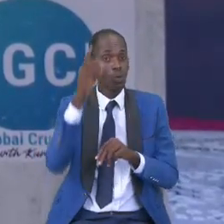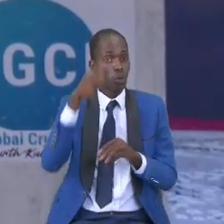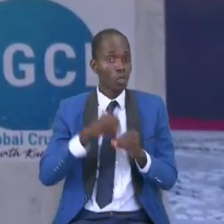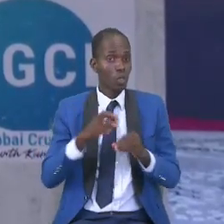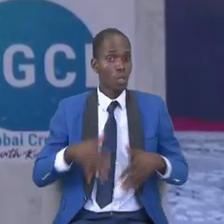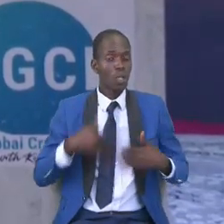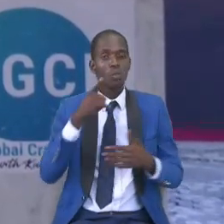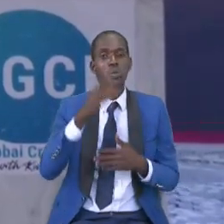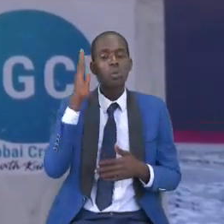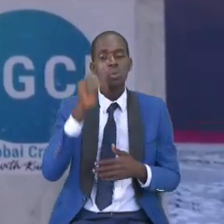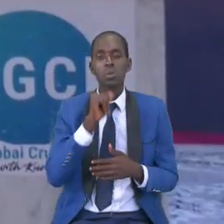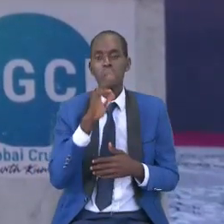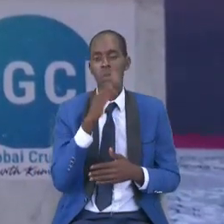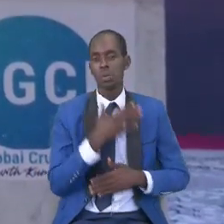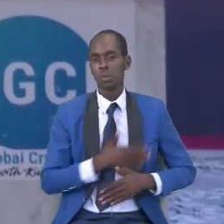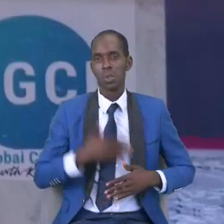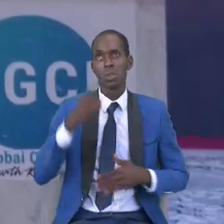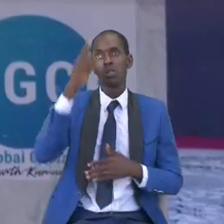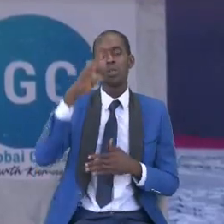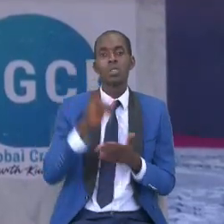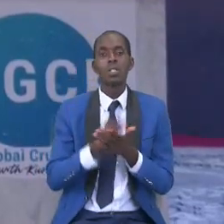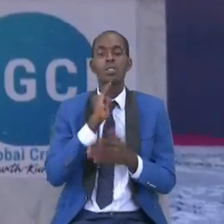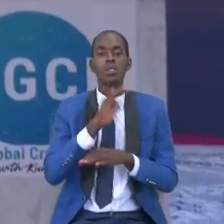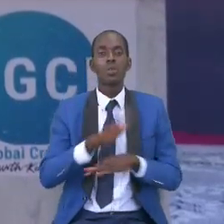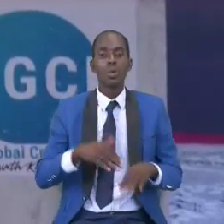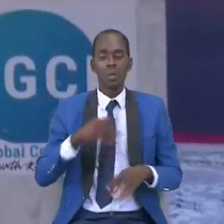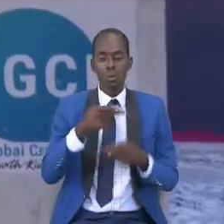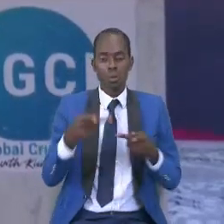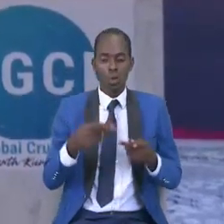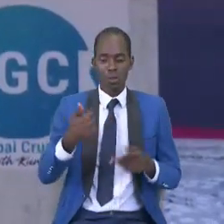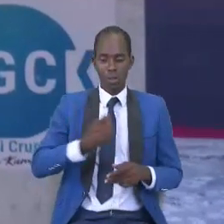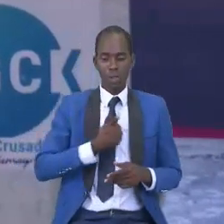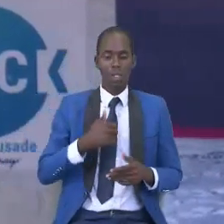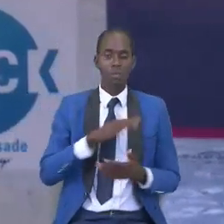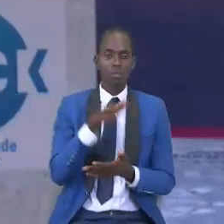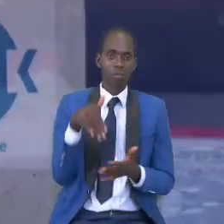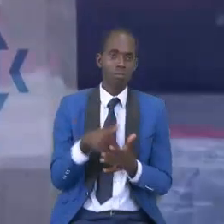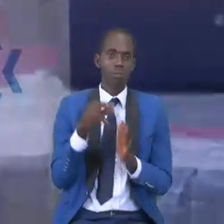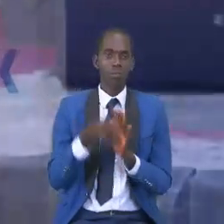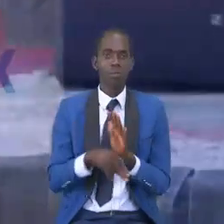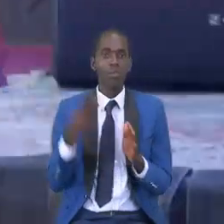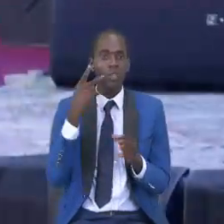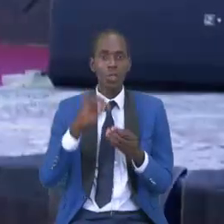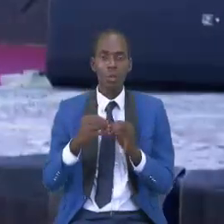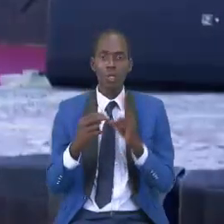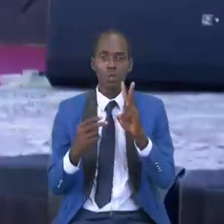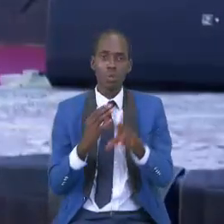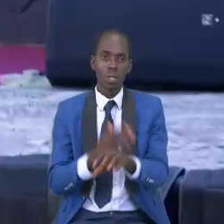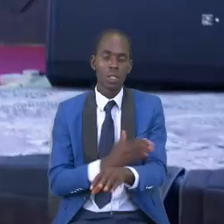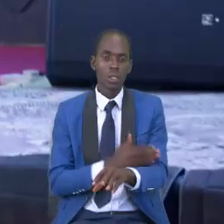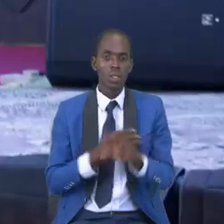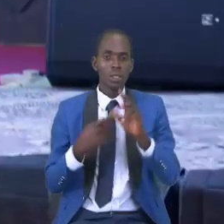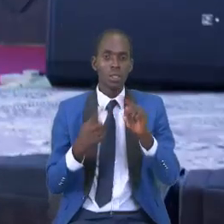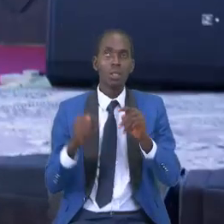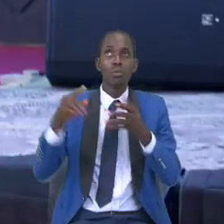of self-centeredness is a place that does not please God. We're looking at number two there. Number two there is the